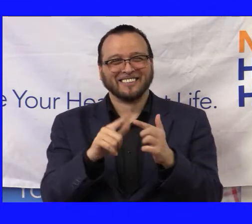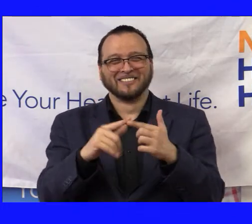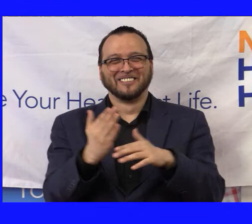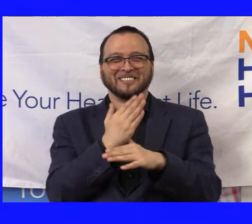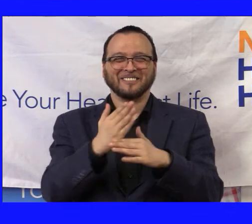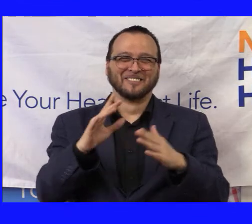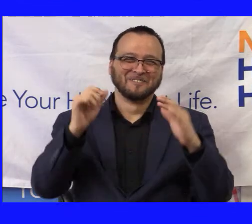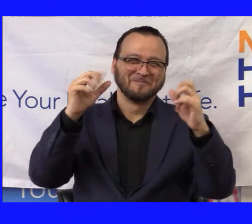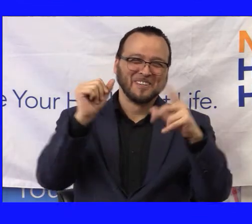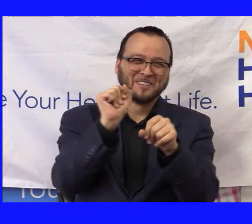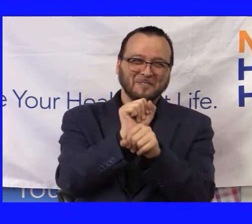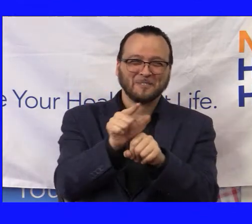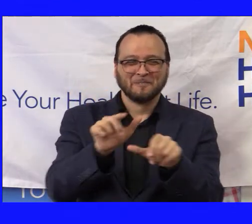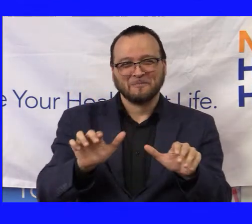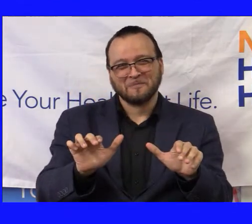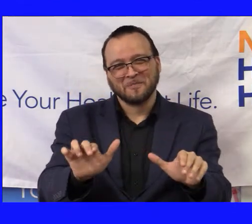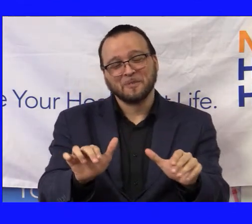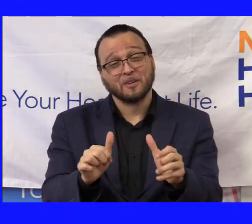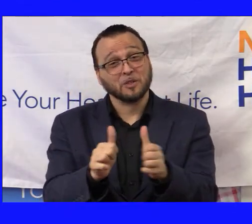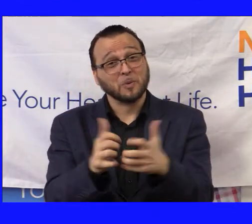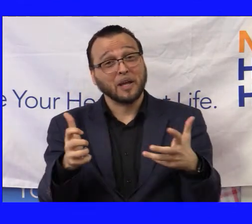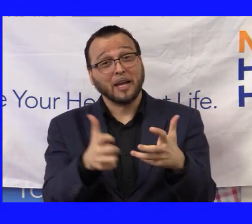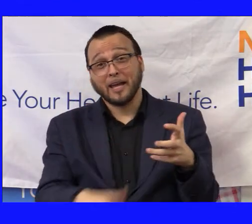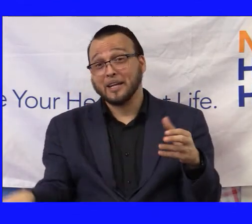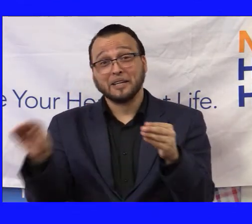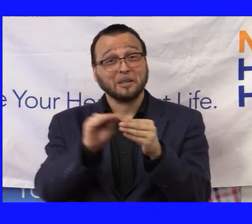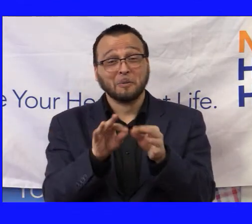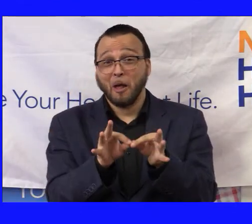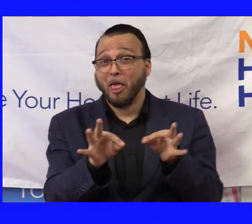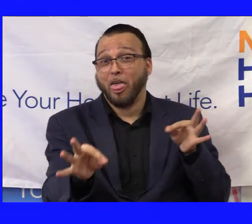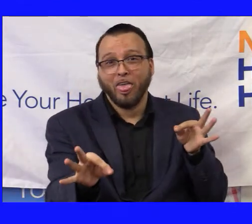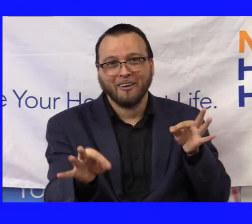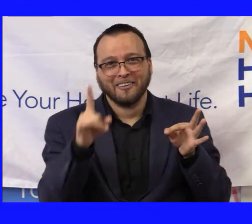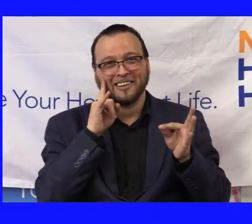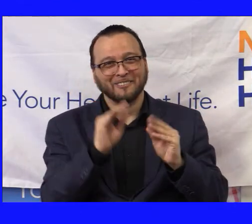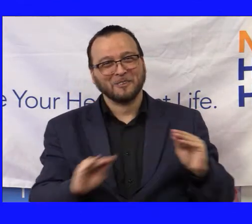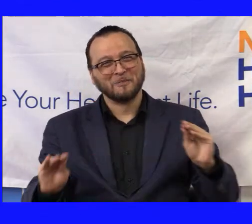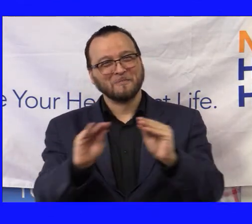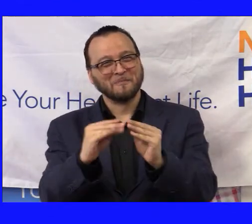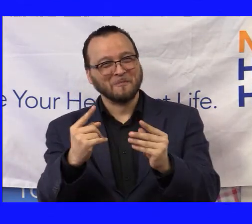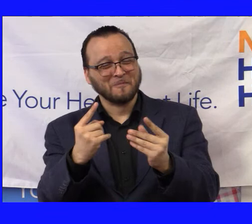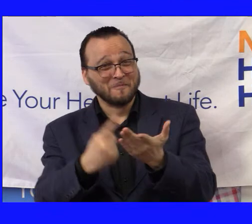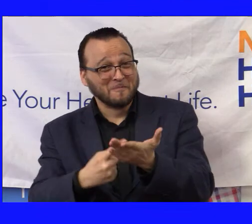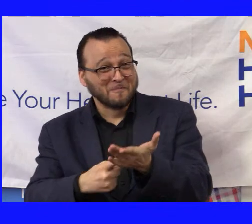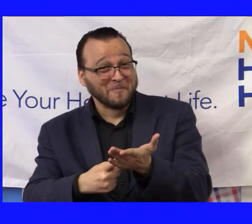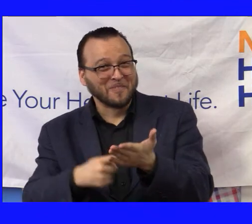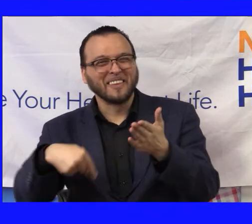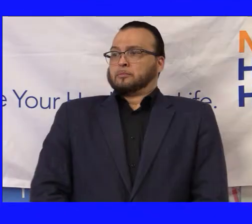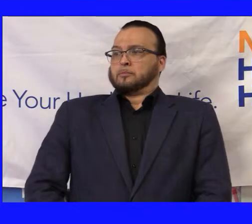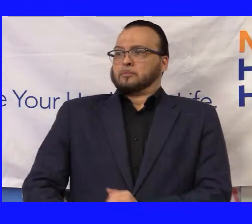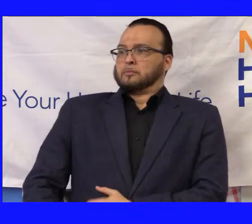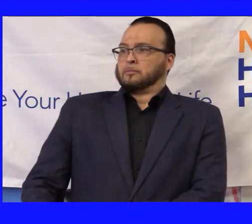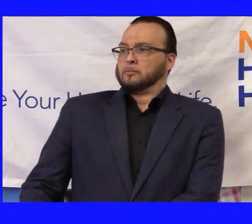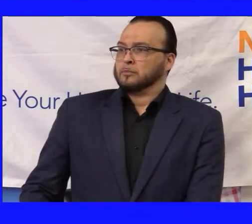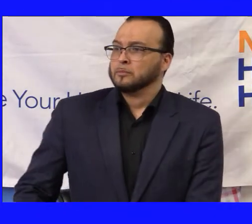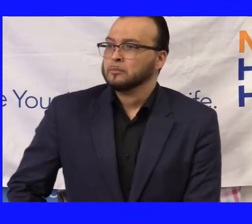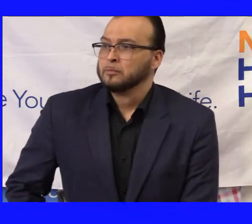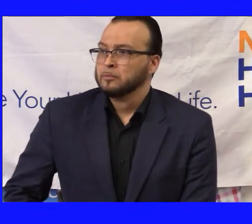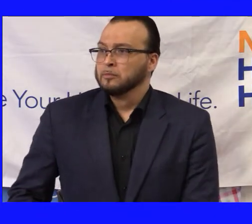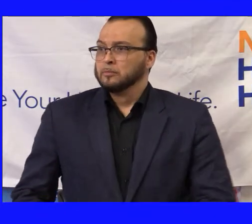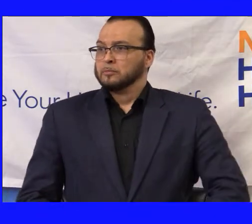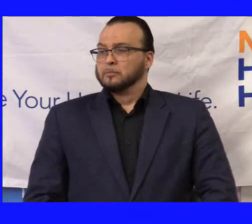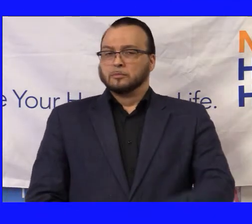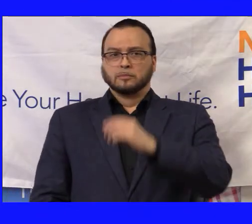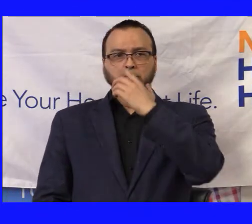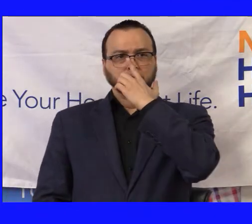you're doing. So without further, if there are no further discussion, this meeting is adjourned. Thank you so much. Okay.